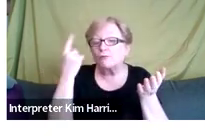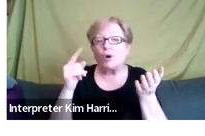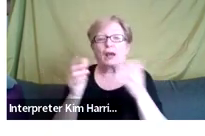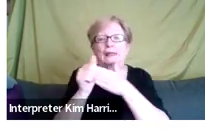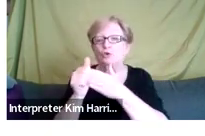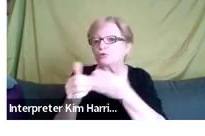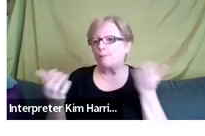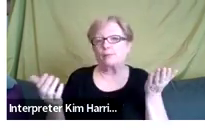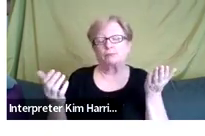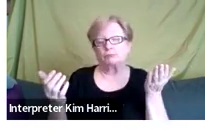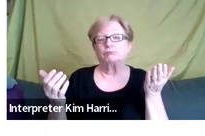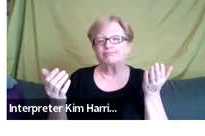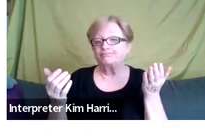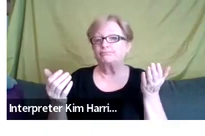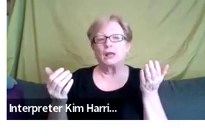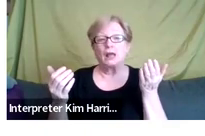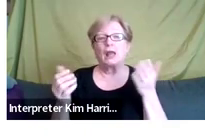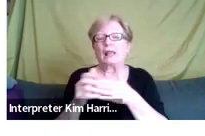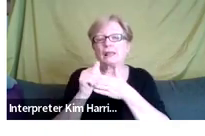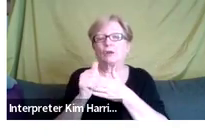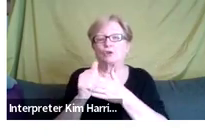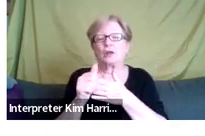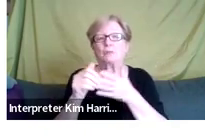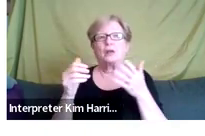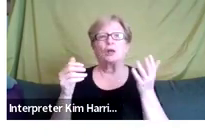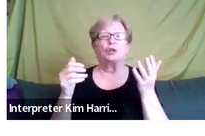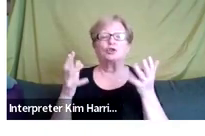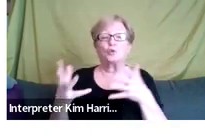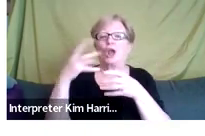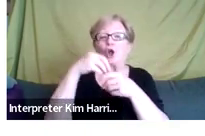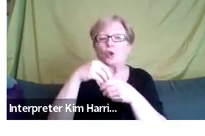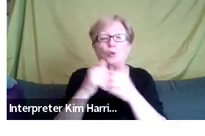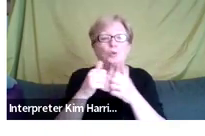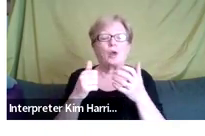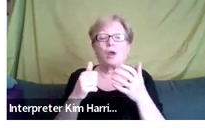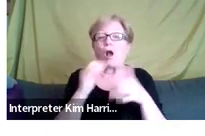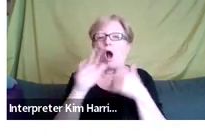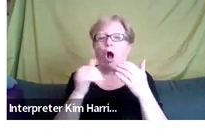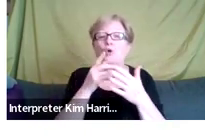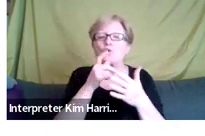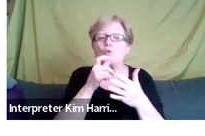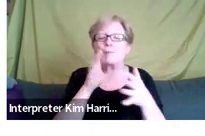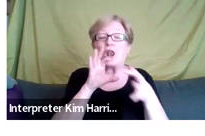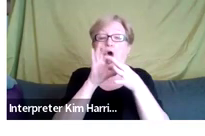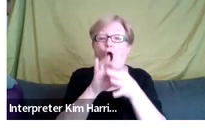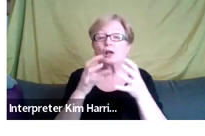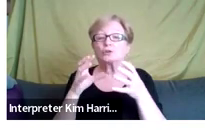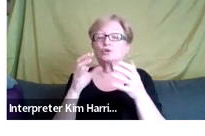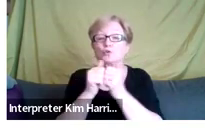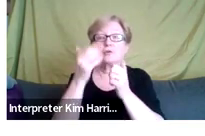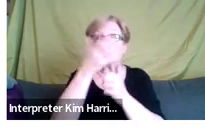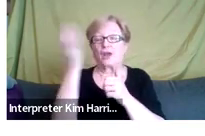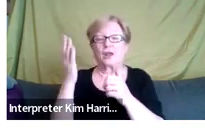leadership leadership to include those who belong to the community. And